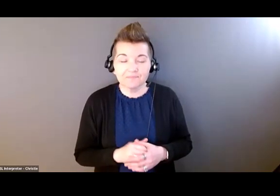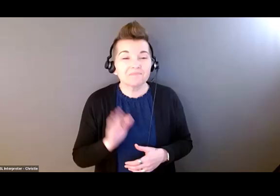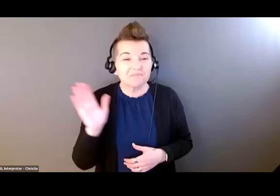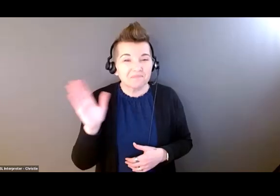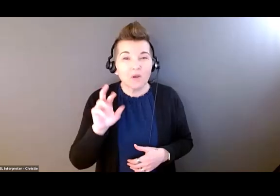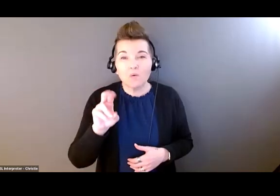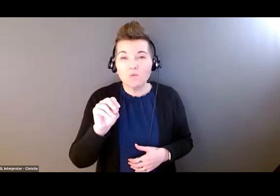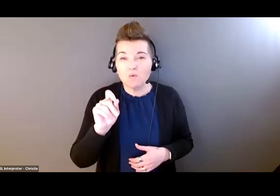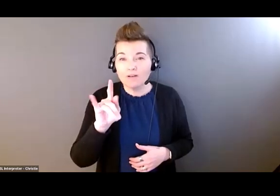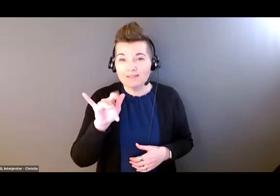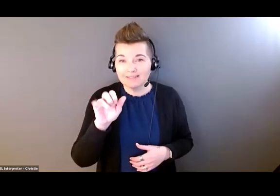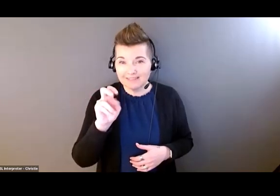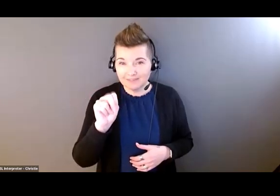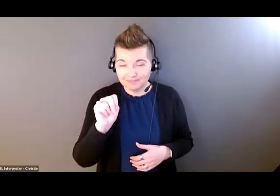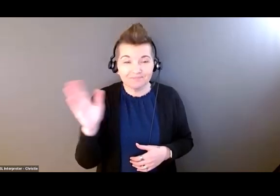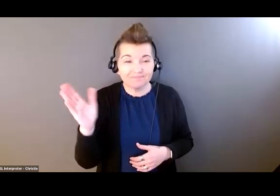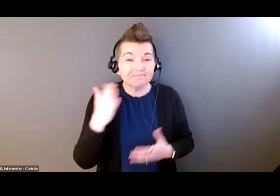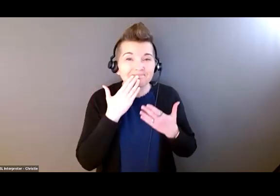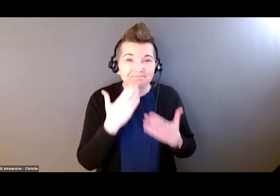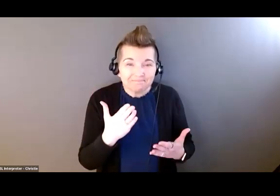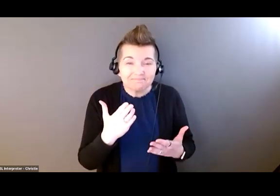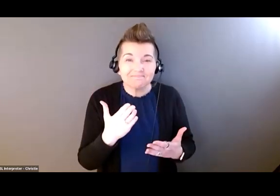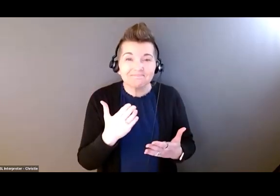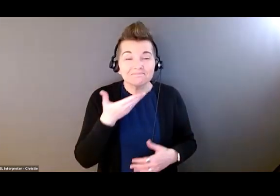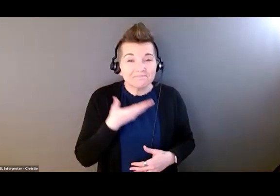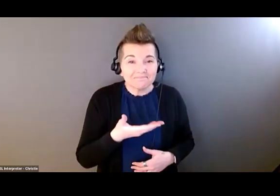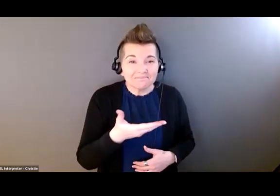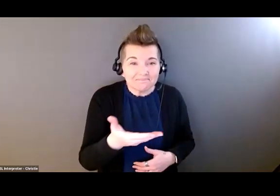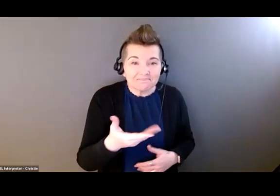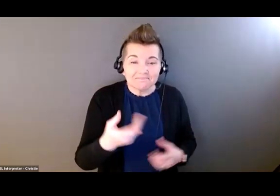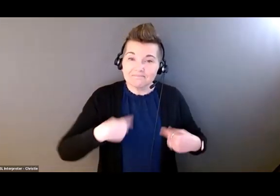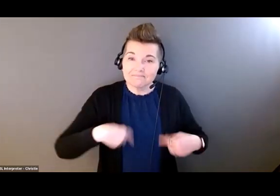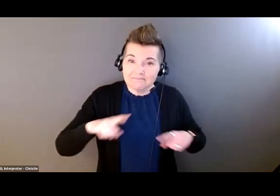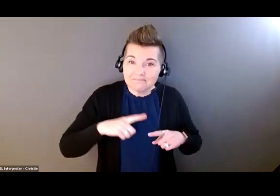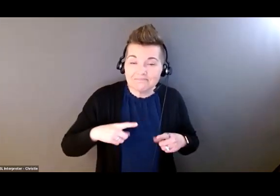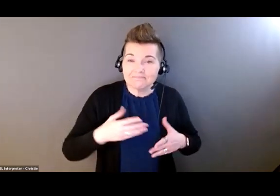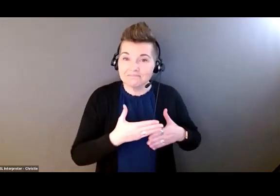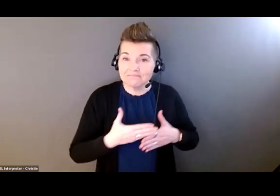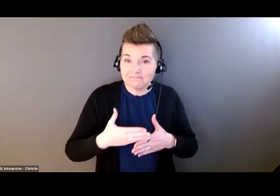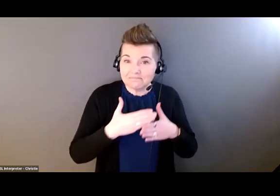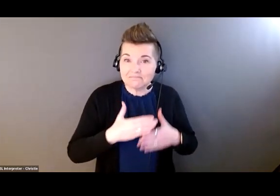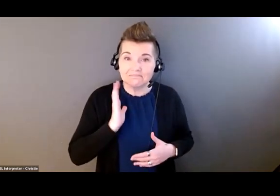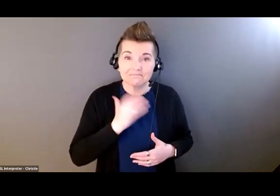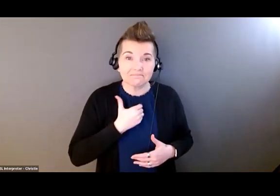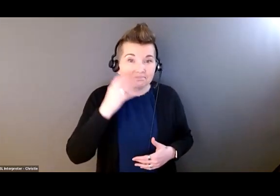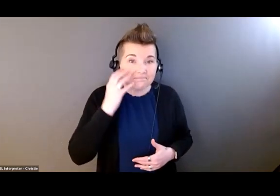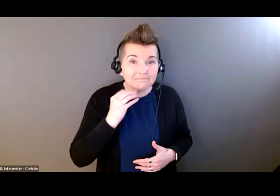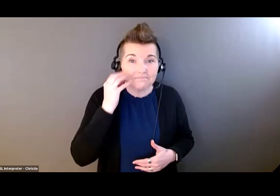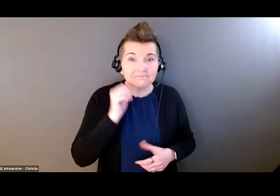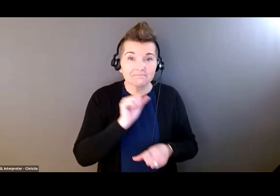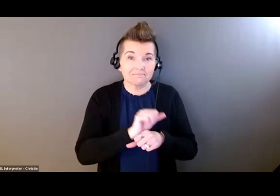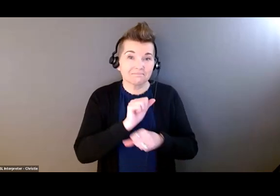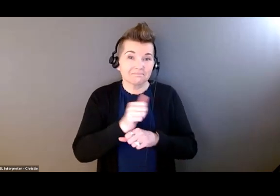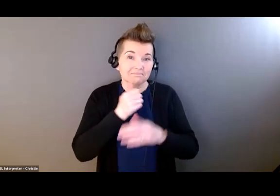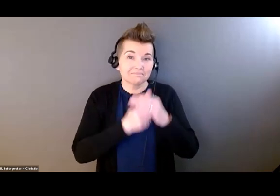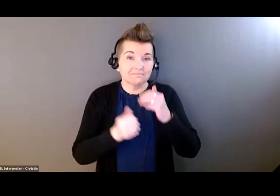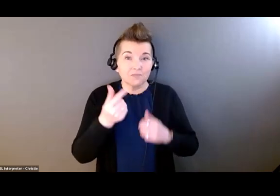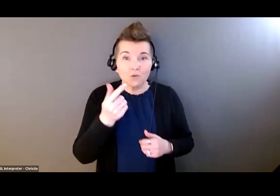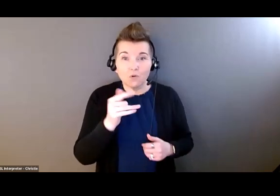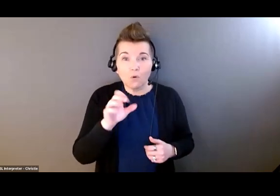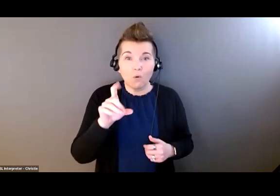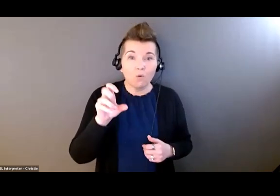Thanks for the slides. So it's a pleasure to be here today and to have this opportunity to share our